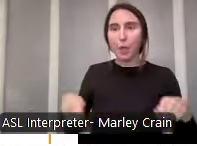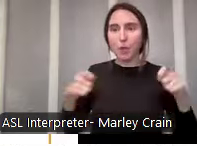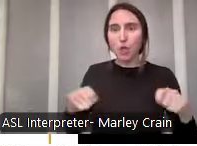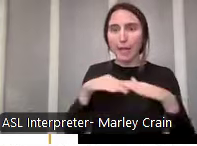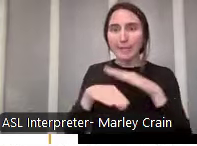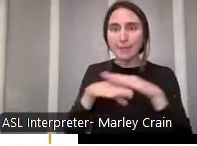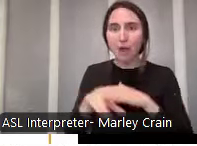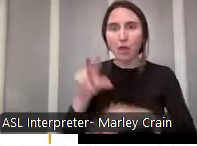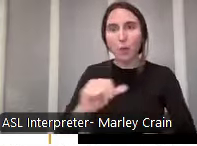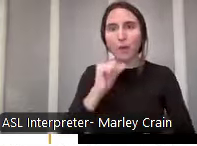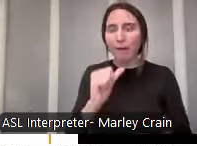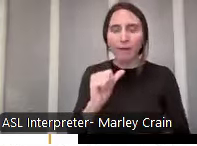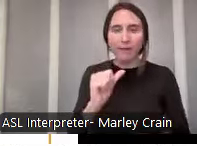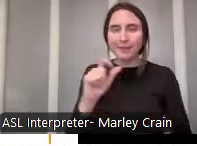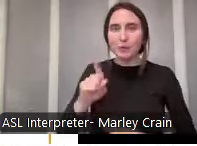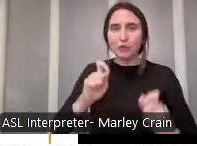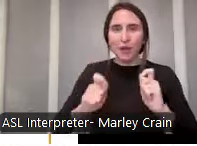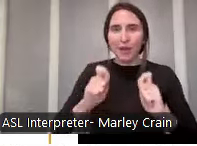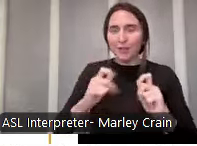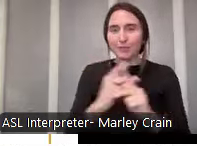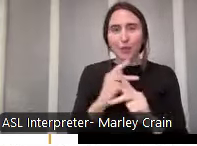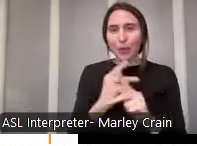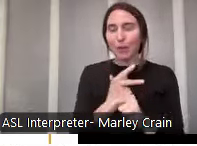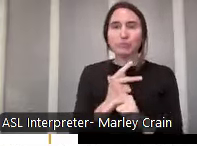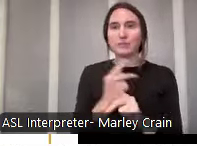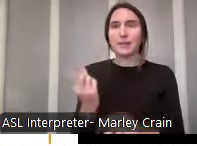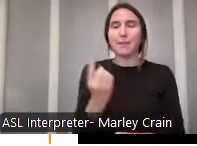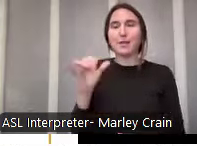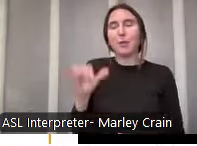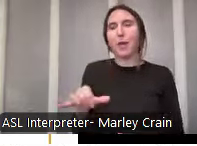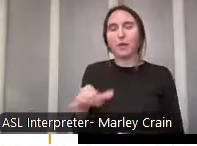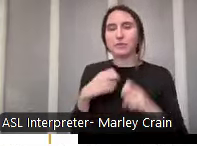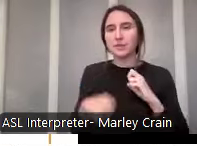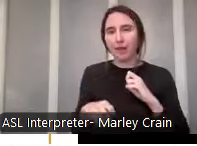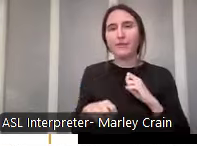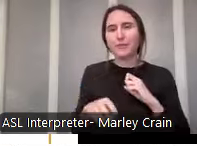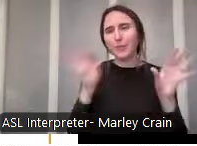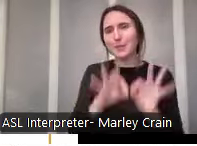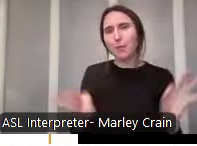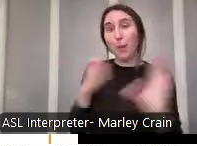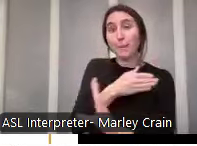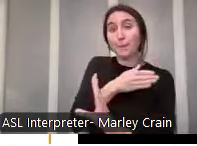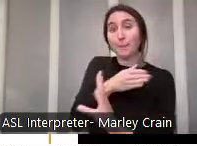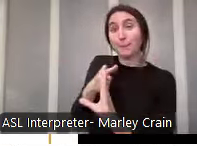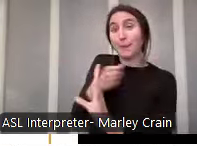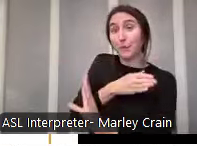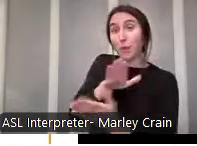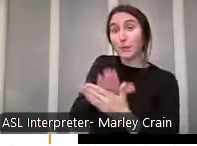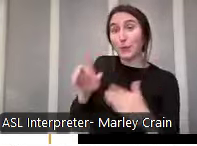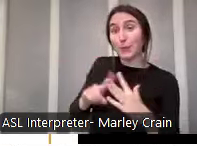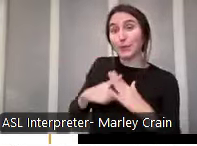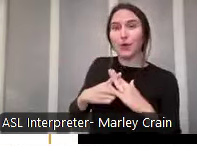it's important to try to iron all the problems out ahead of time. But in case there are still problems, you can